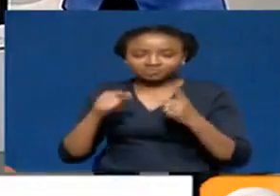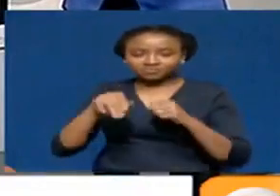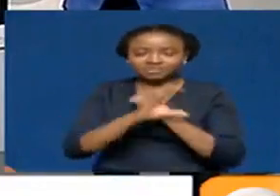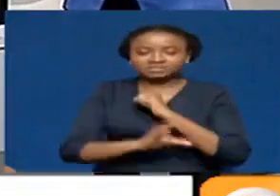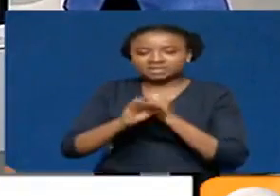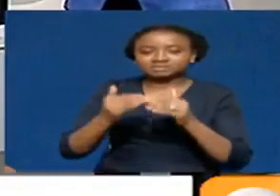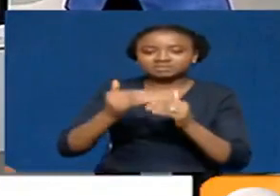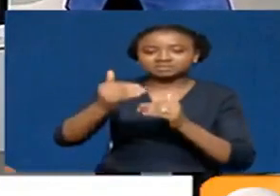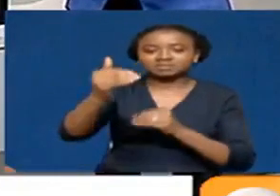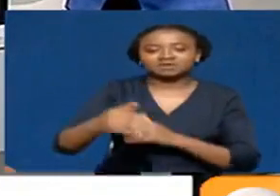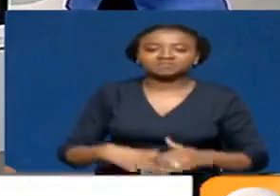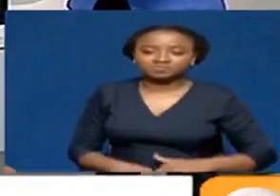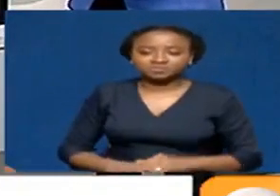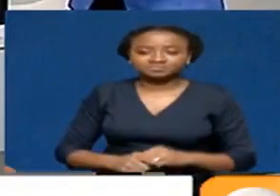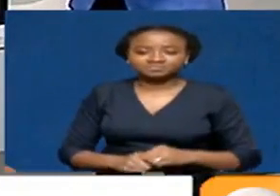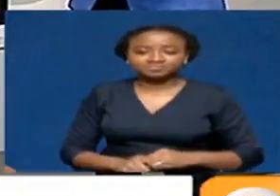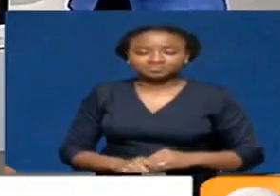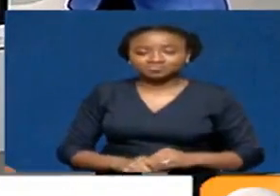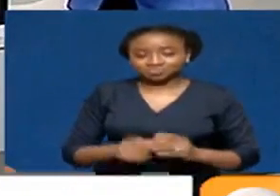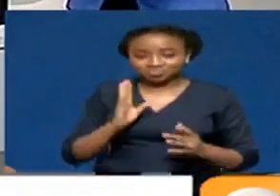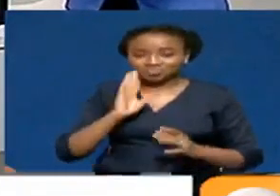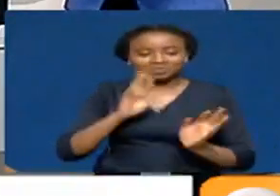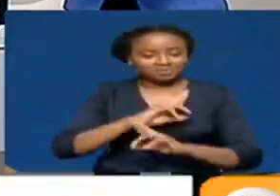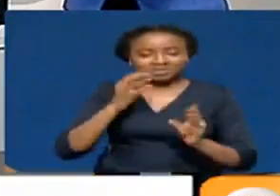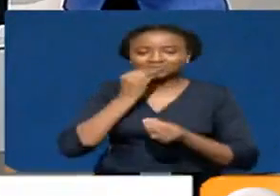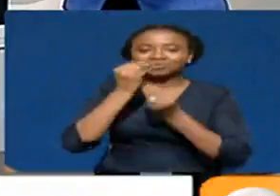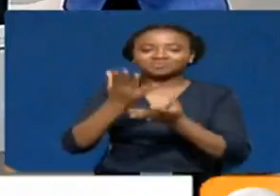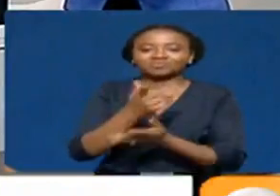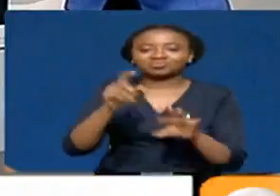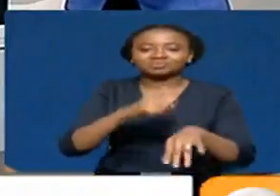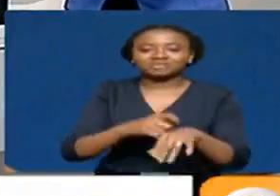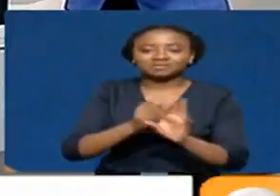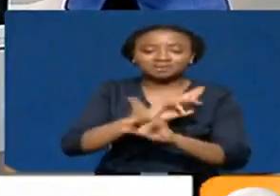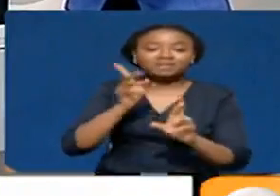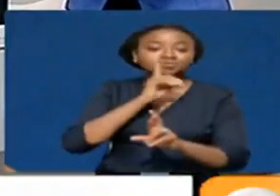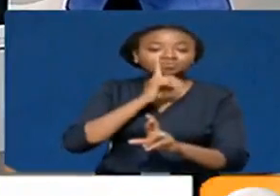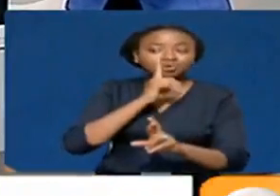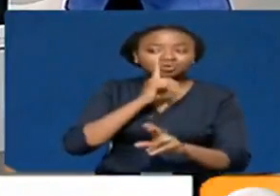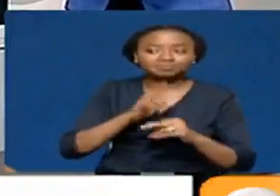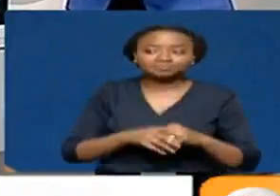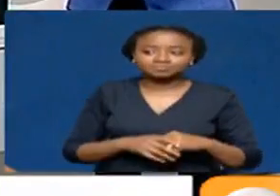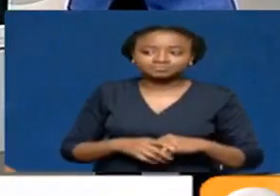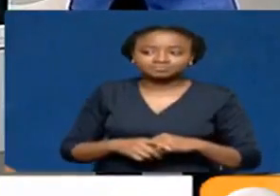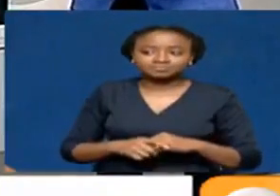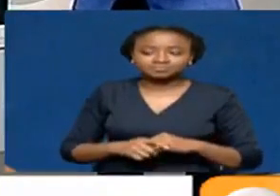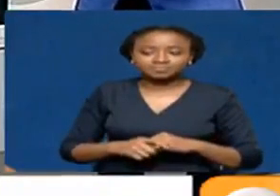near future. And you believe that we will definitely be having this for you live tomorrow with